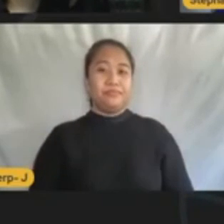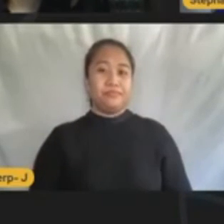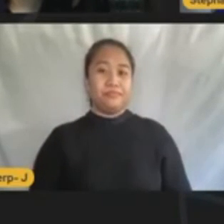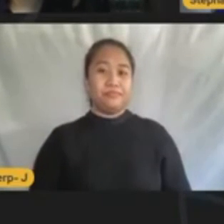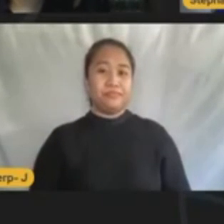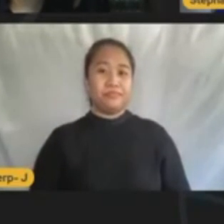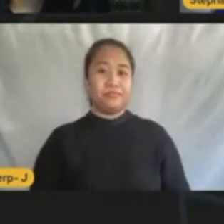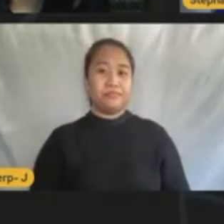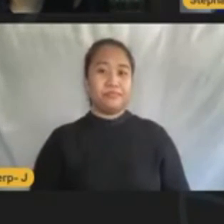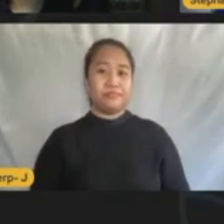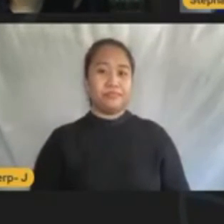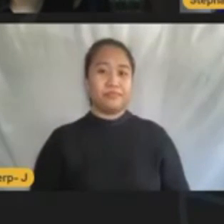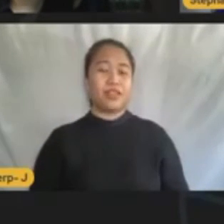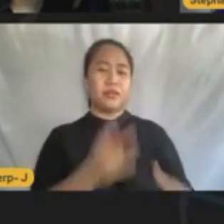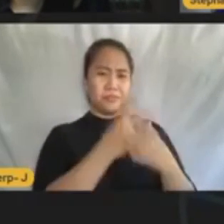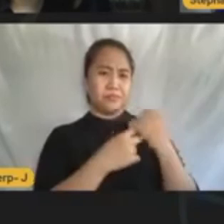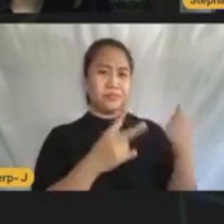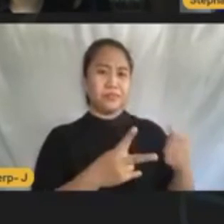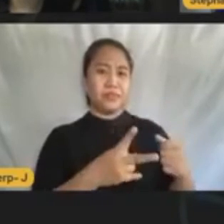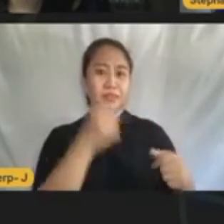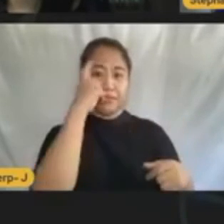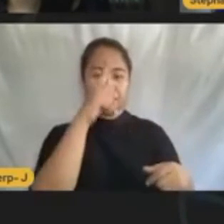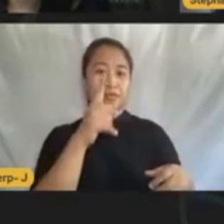it can be both for some people eh.